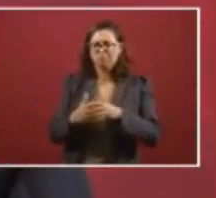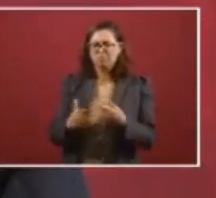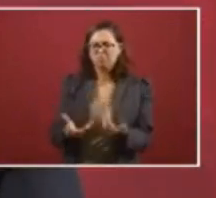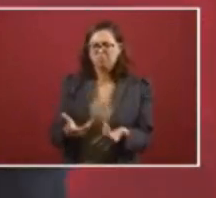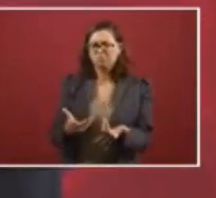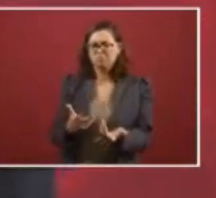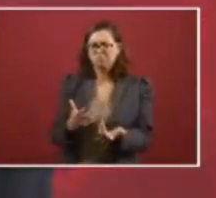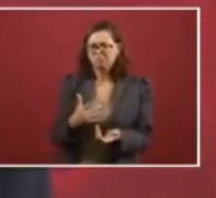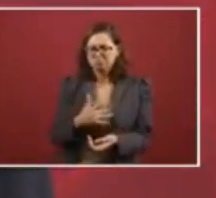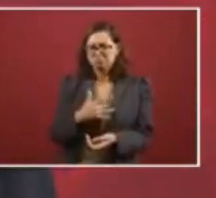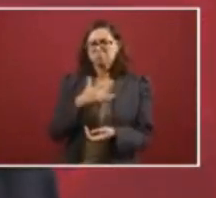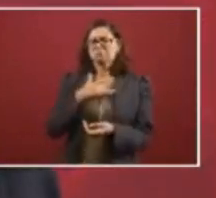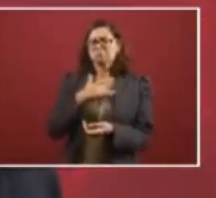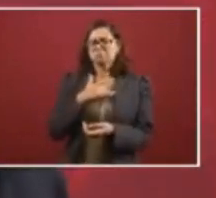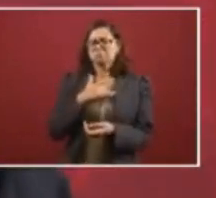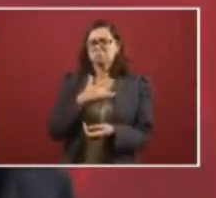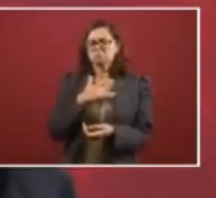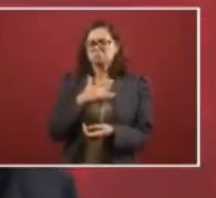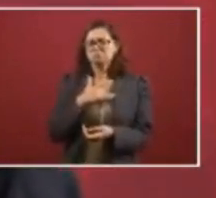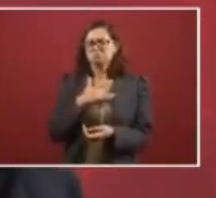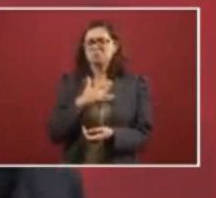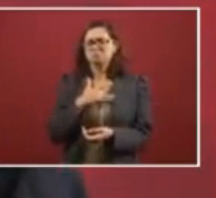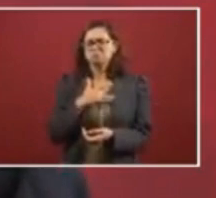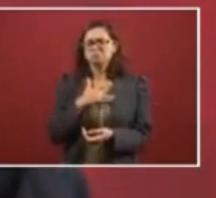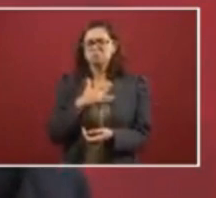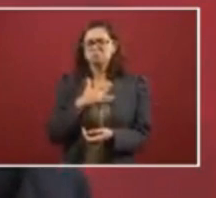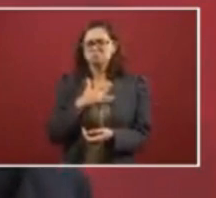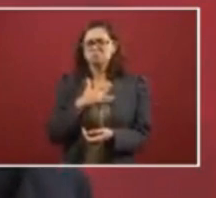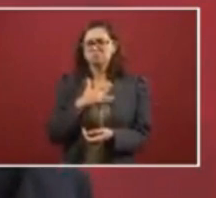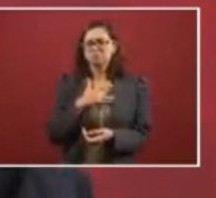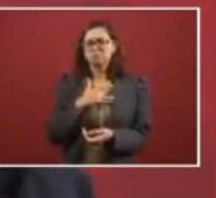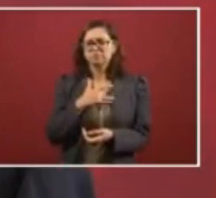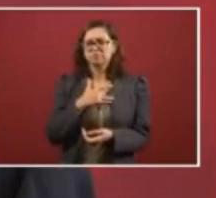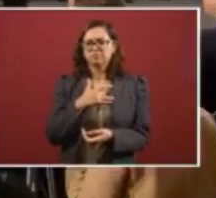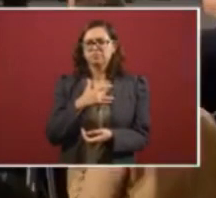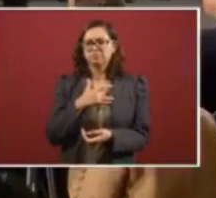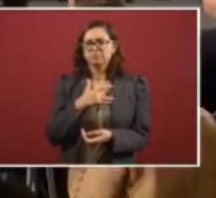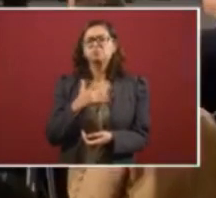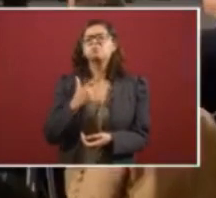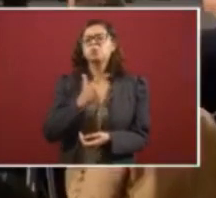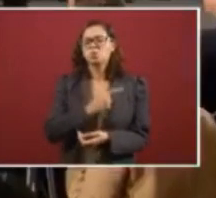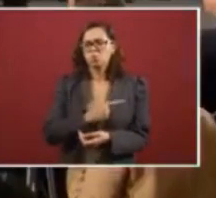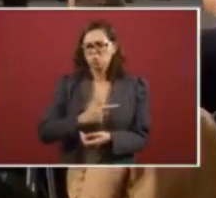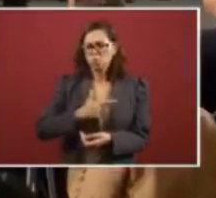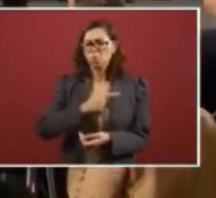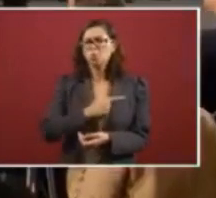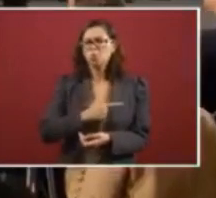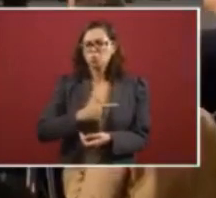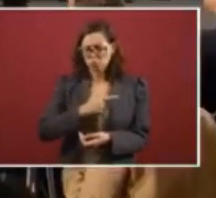business or company, we want to say that we also have